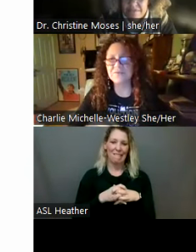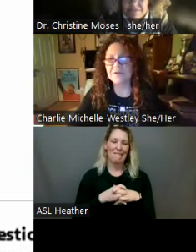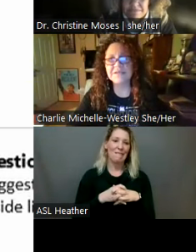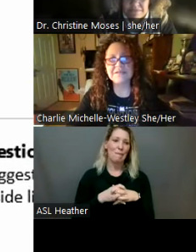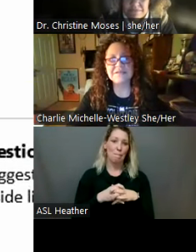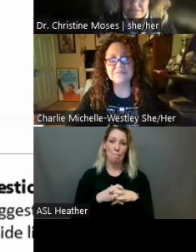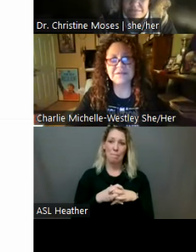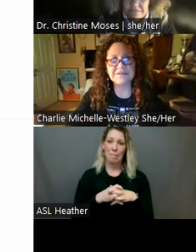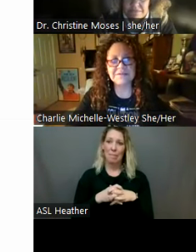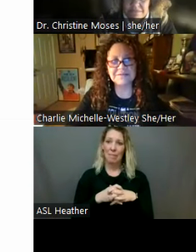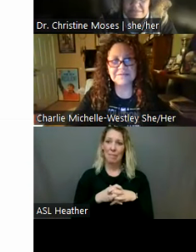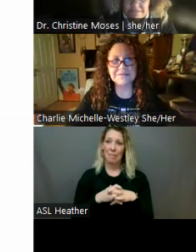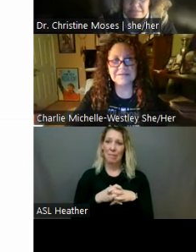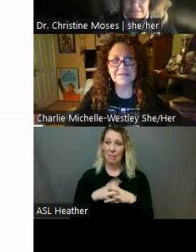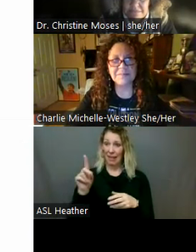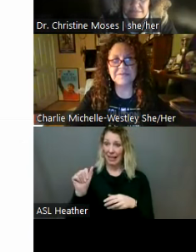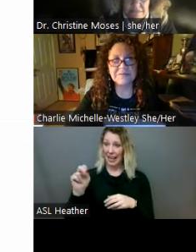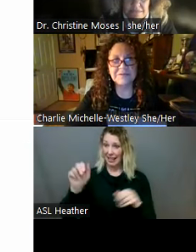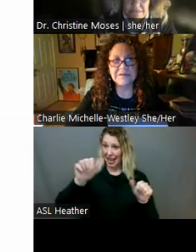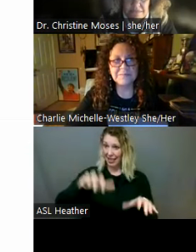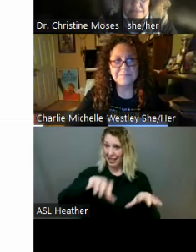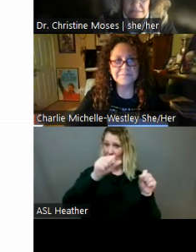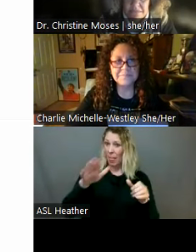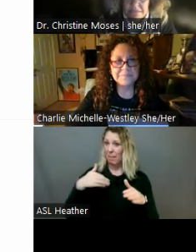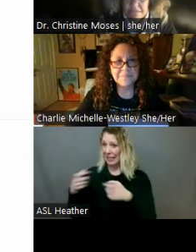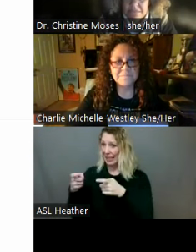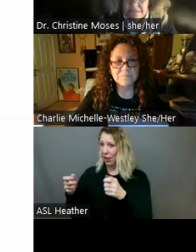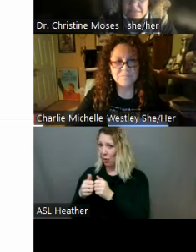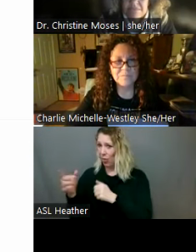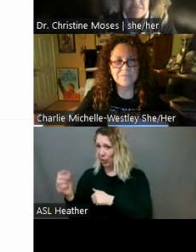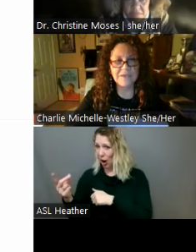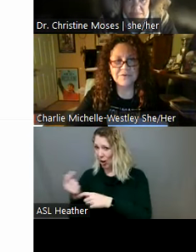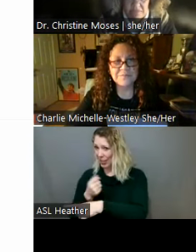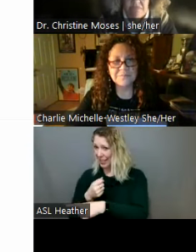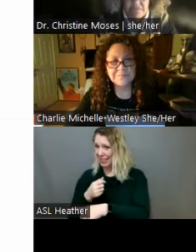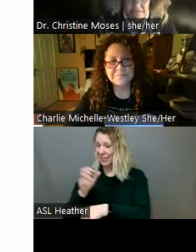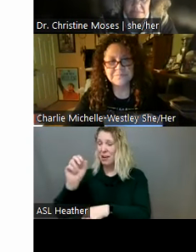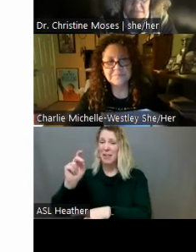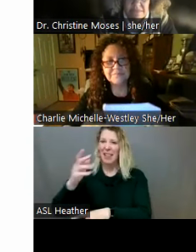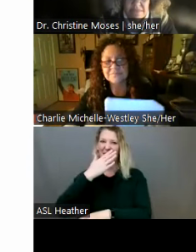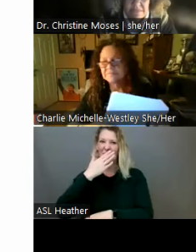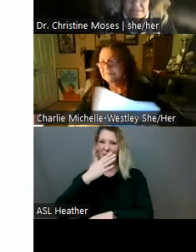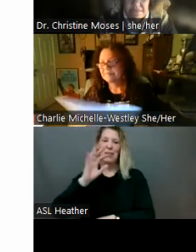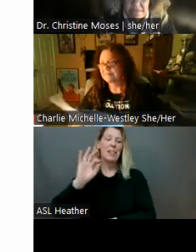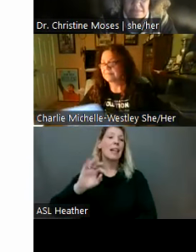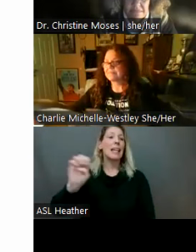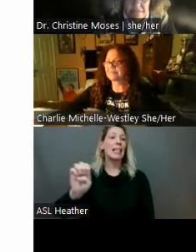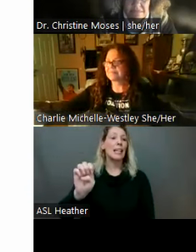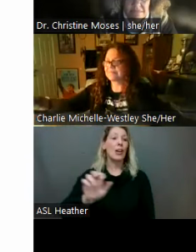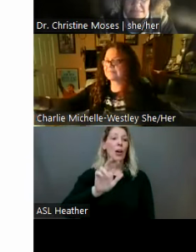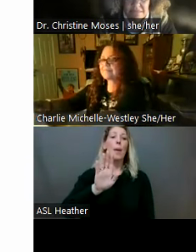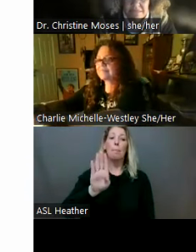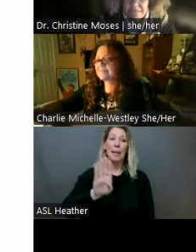Dan, do you want to take this one and let me deal with them? Okay. Thank you. B3